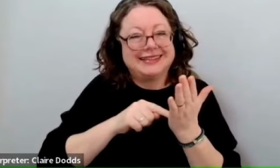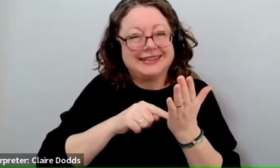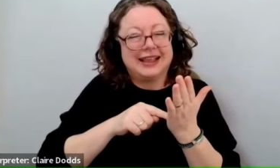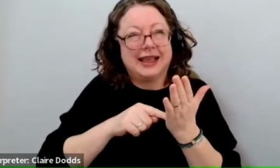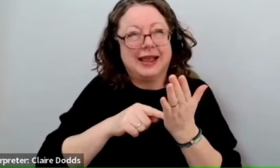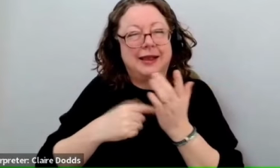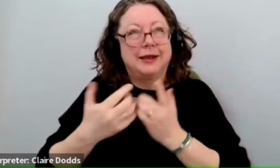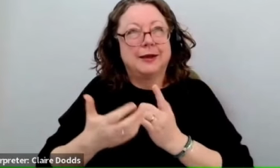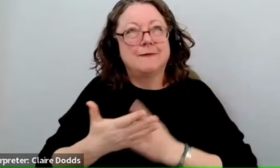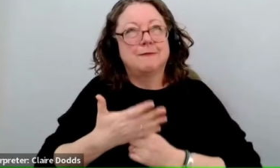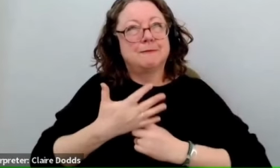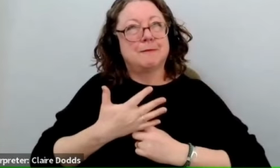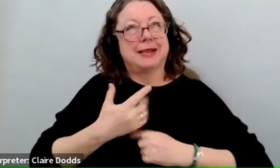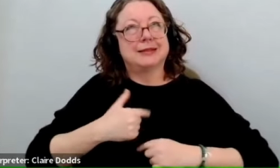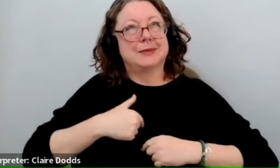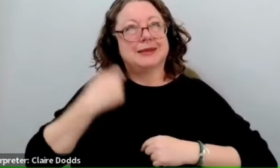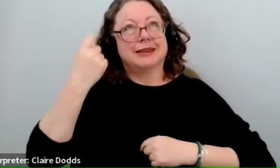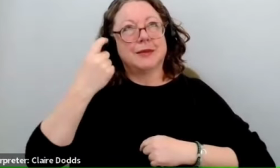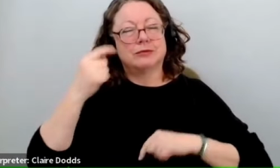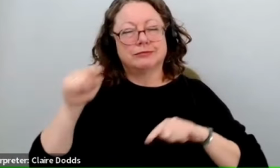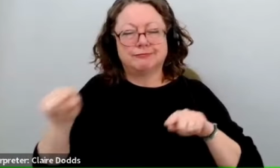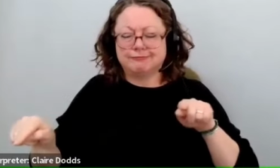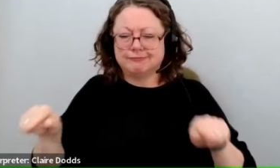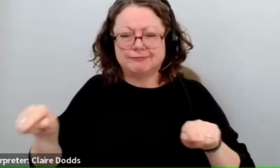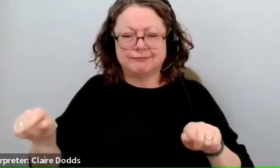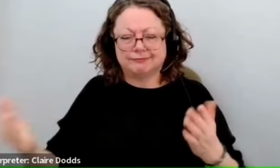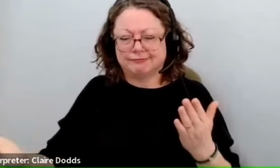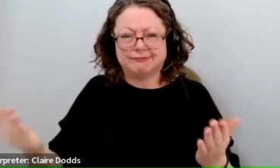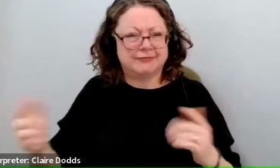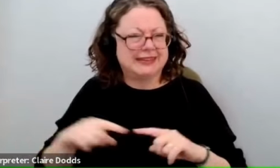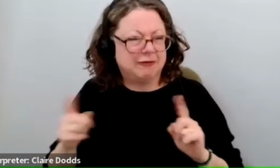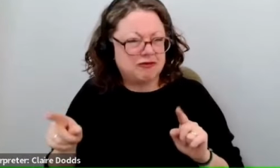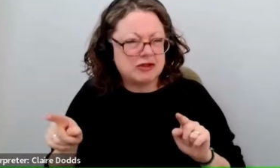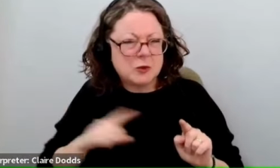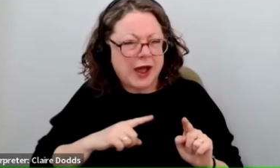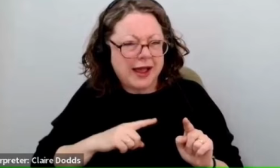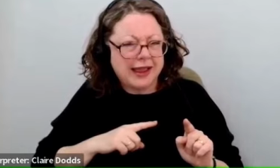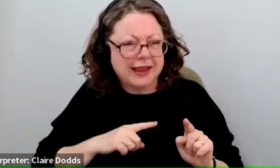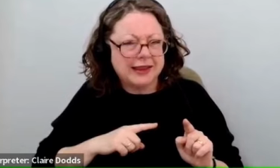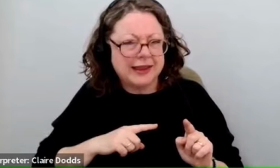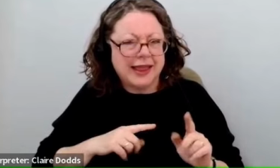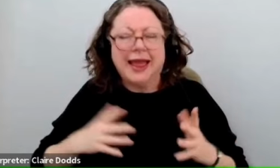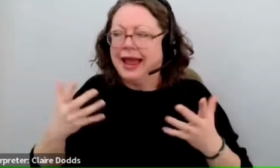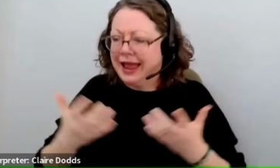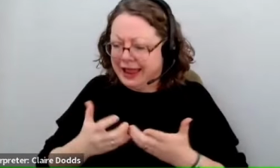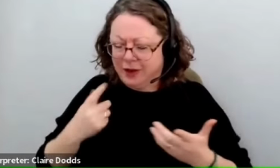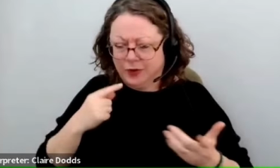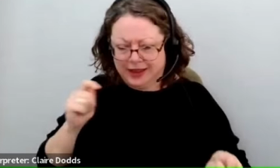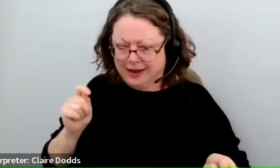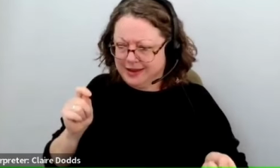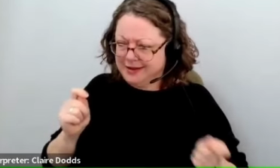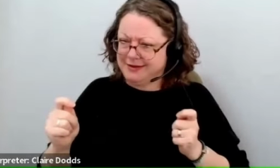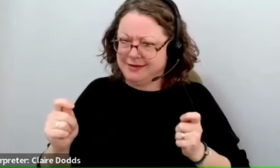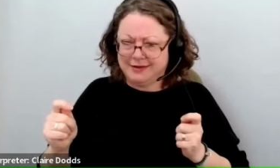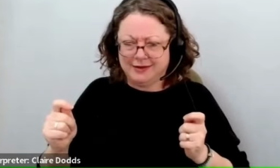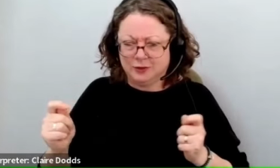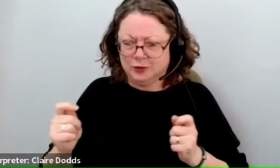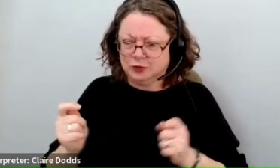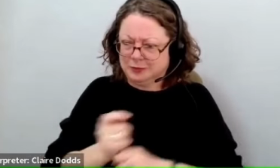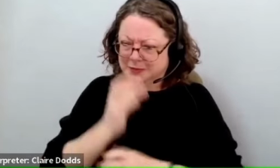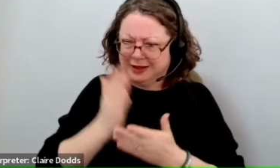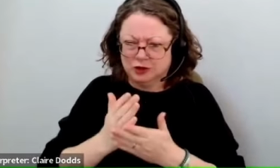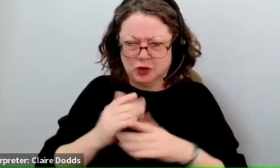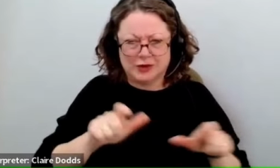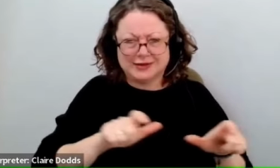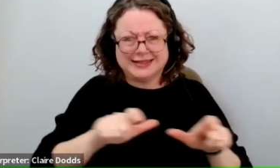performance framework raises questions of why is it different? And what do we need to do to put